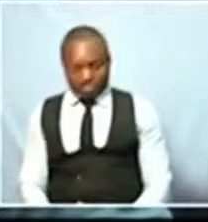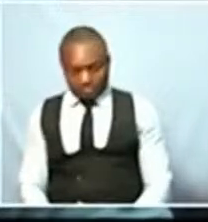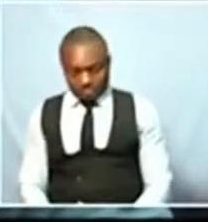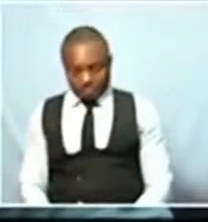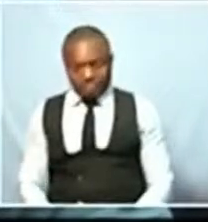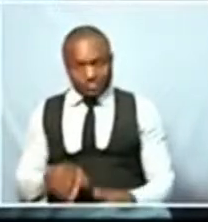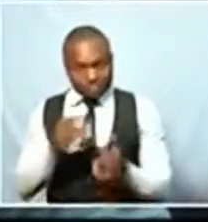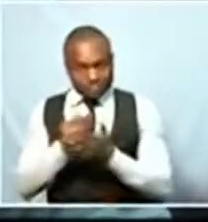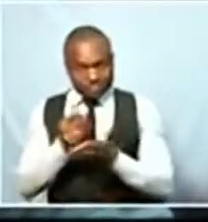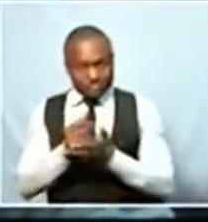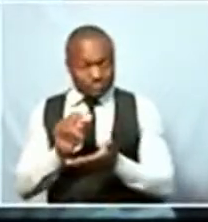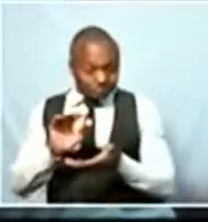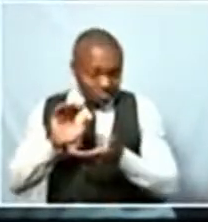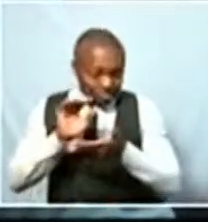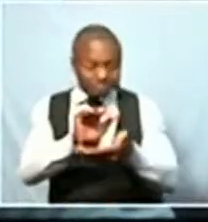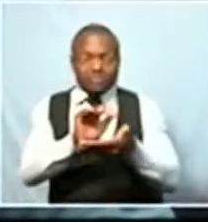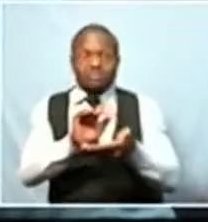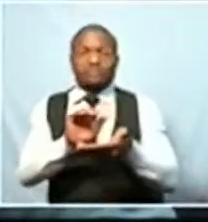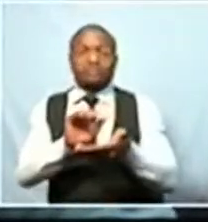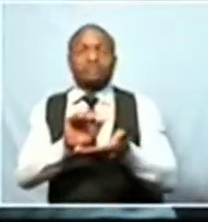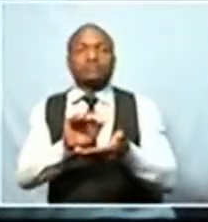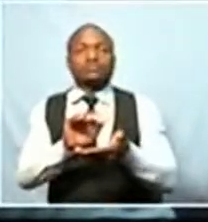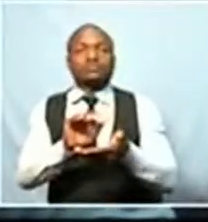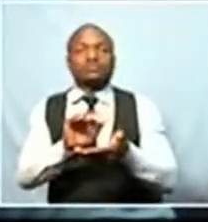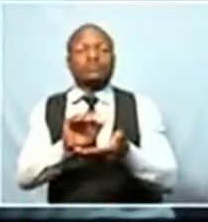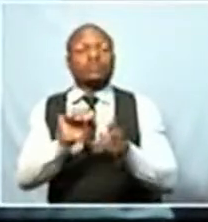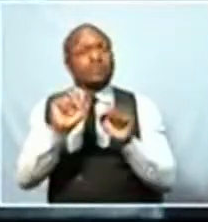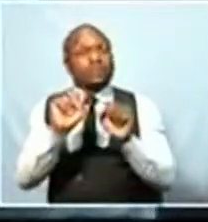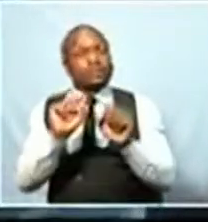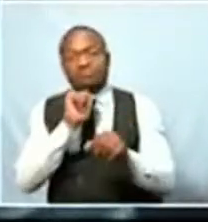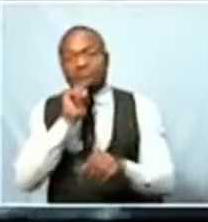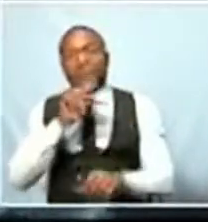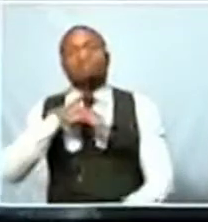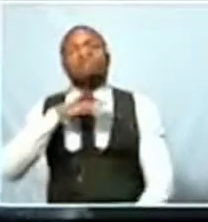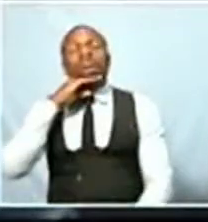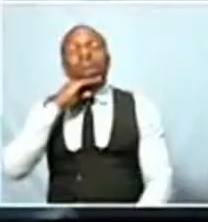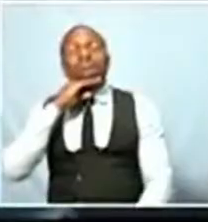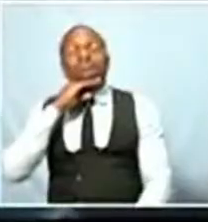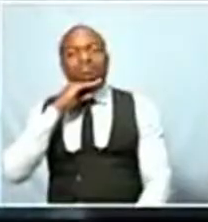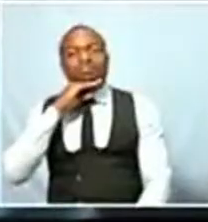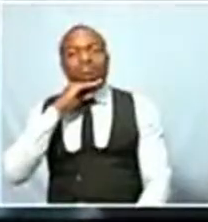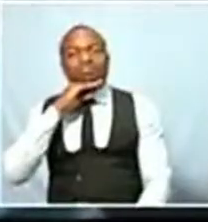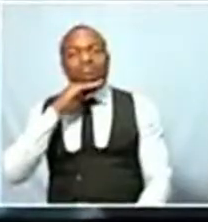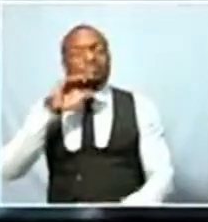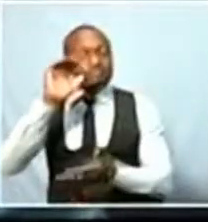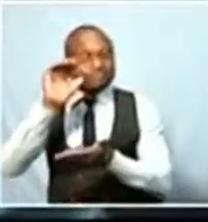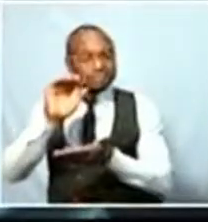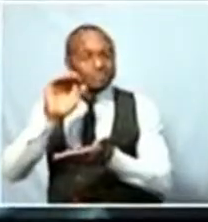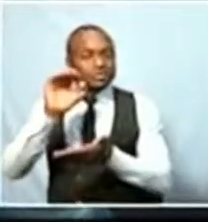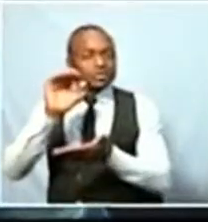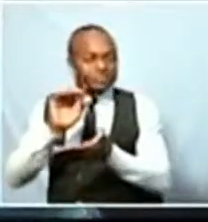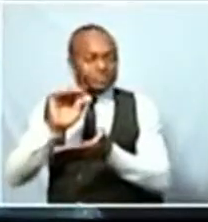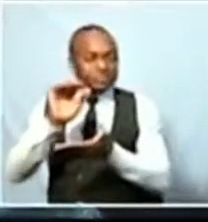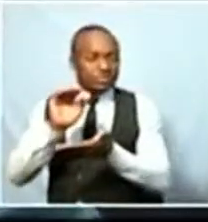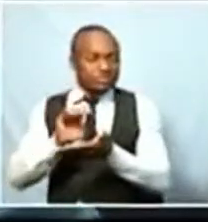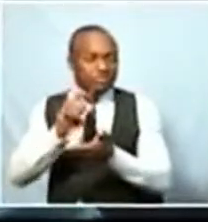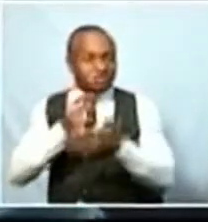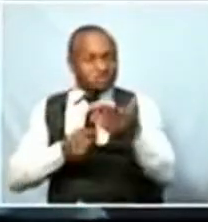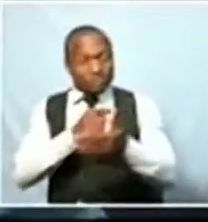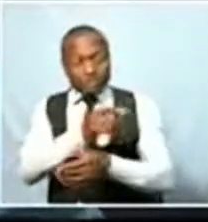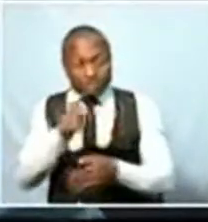the money that has been allocated may be not enough, as it has been reducing according to what they